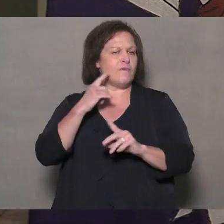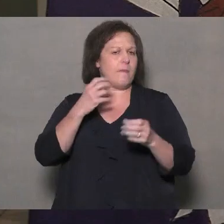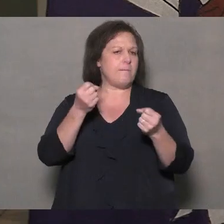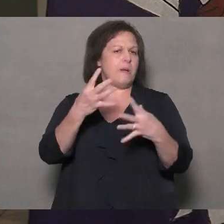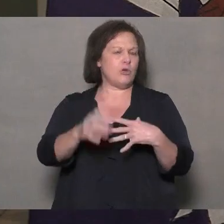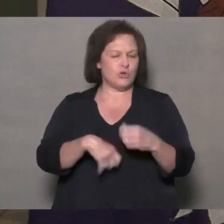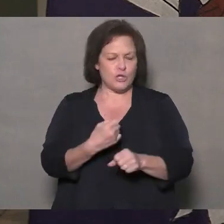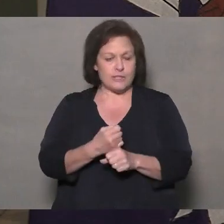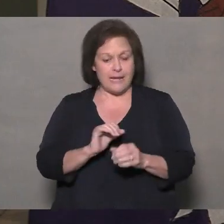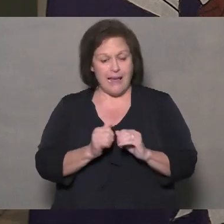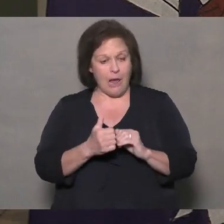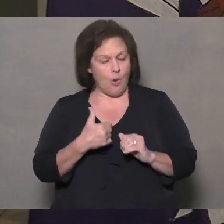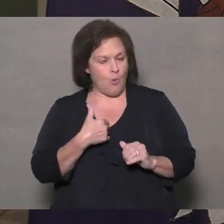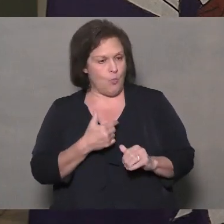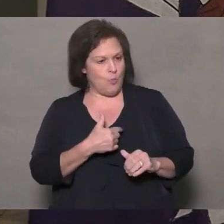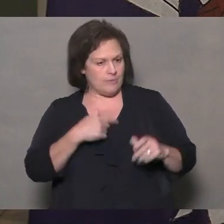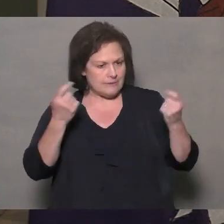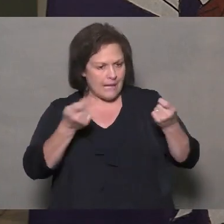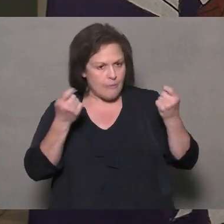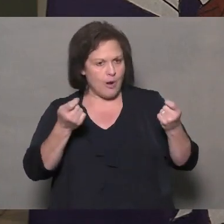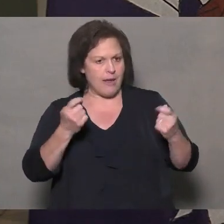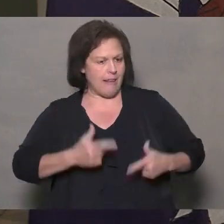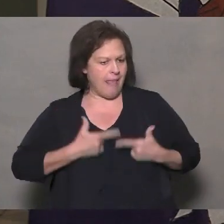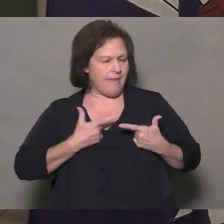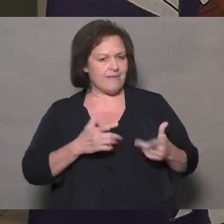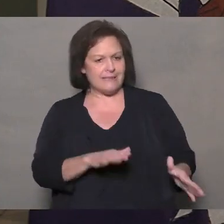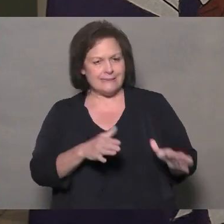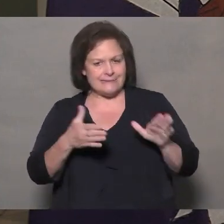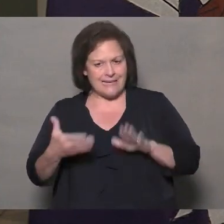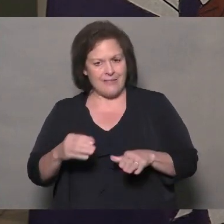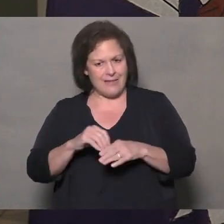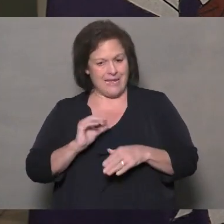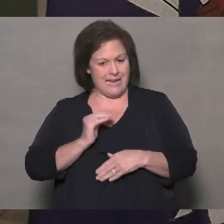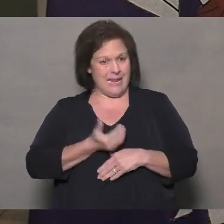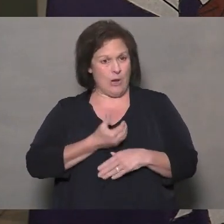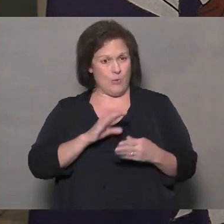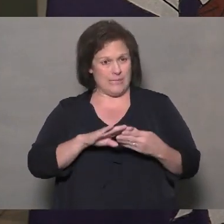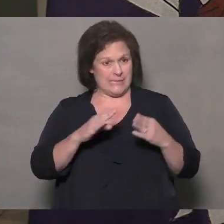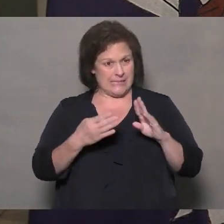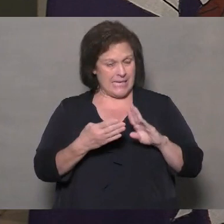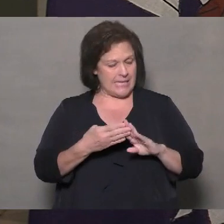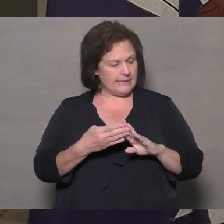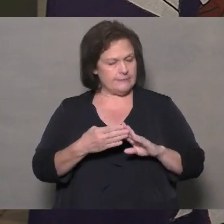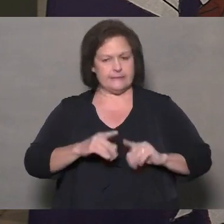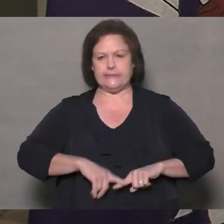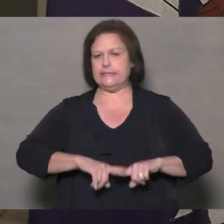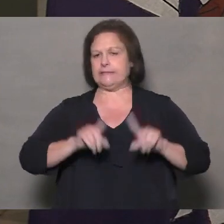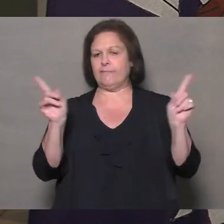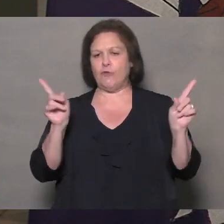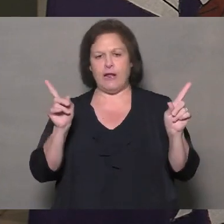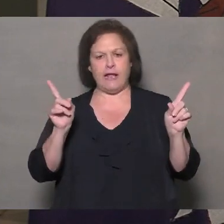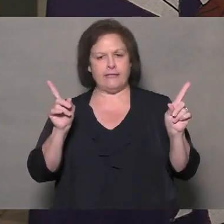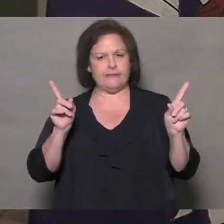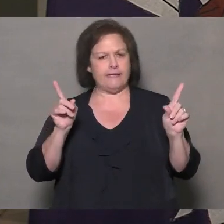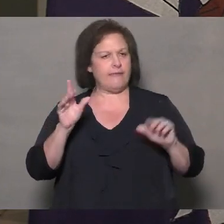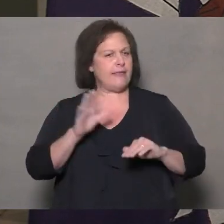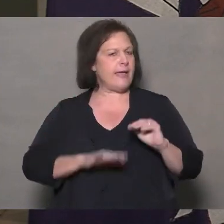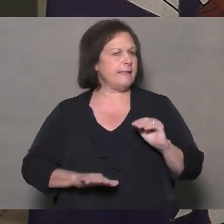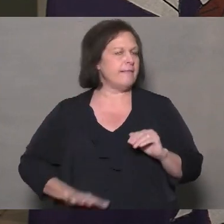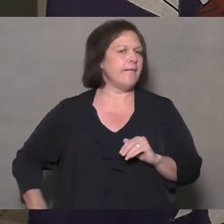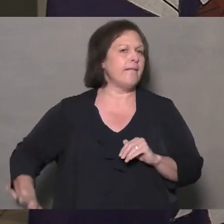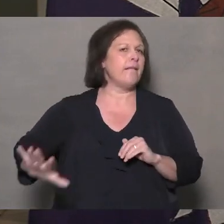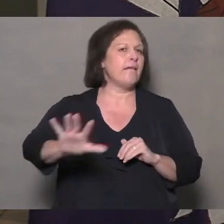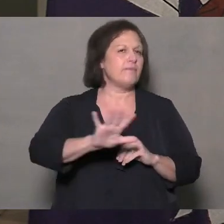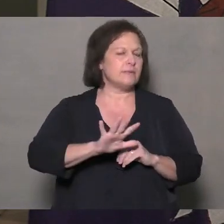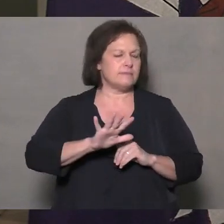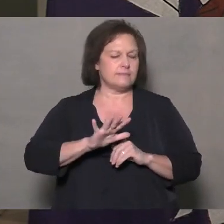how we celebrate life and death in our city is different than anywhere else in the nation.